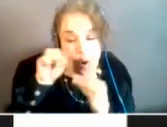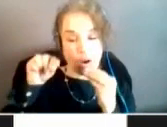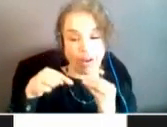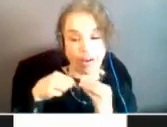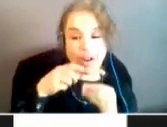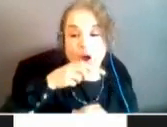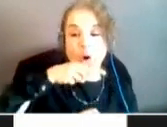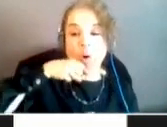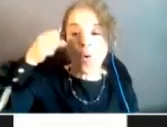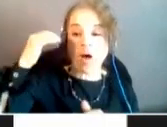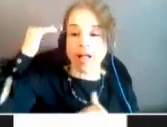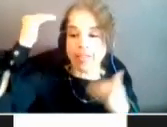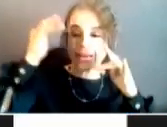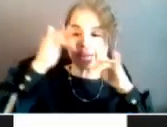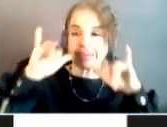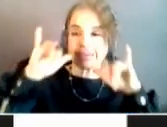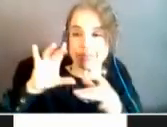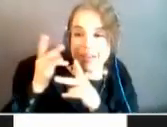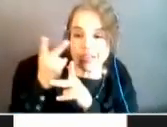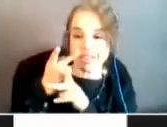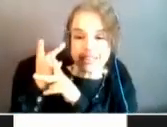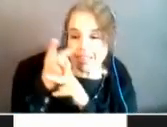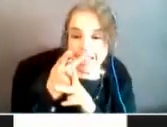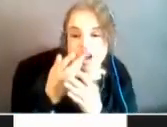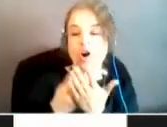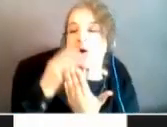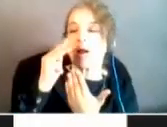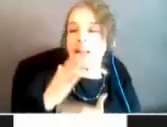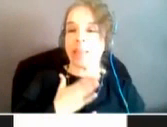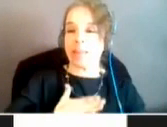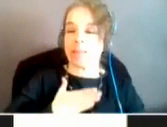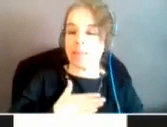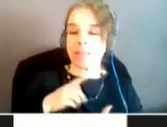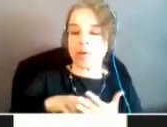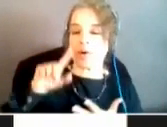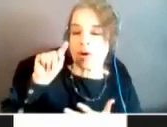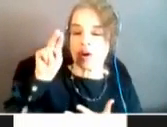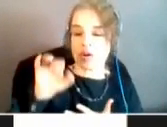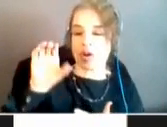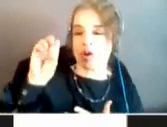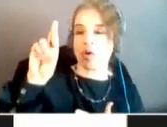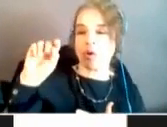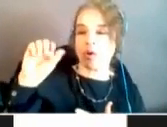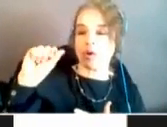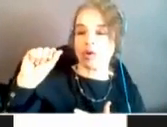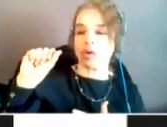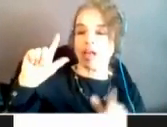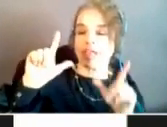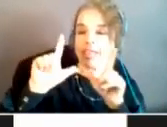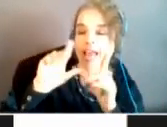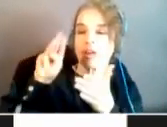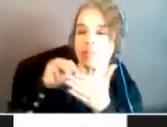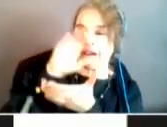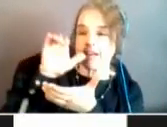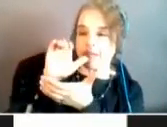older adult system of care and the programming that they provide, please reach out to Tony Ortego. His information is listed here